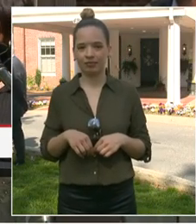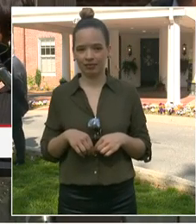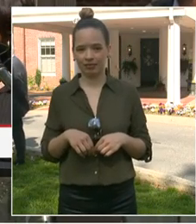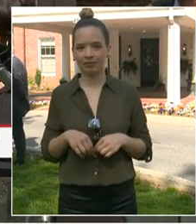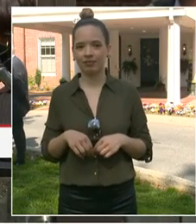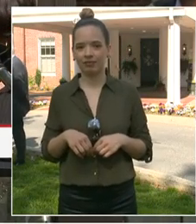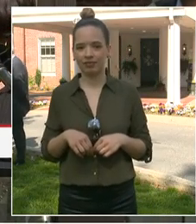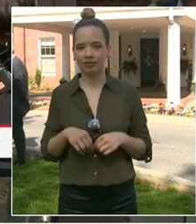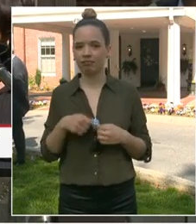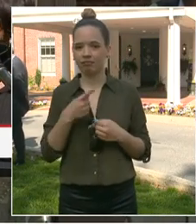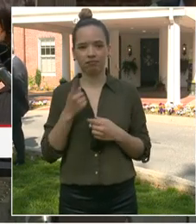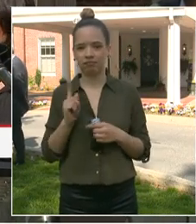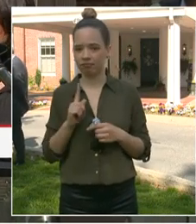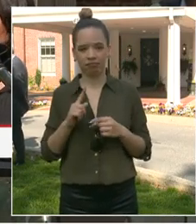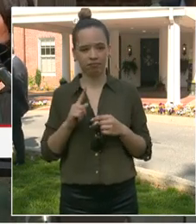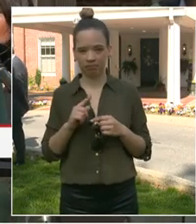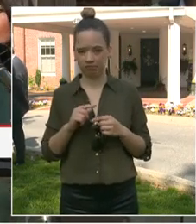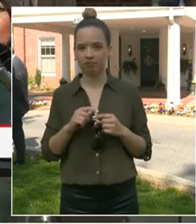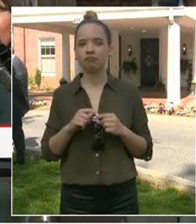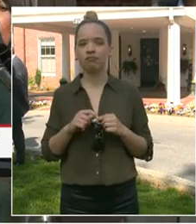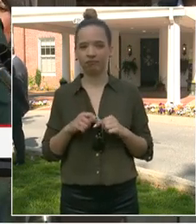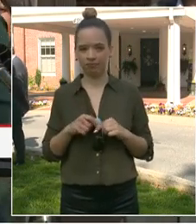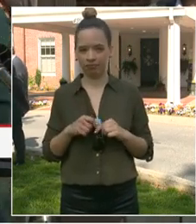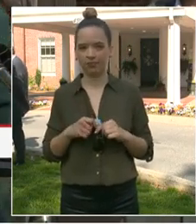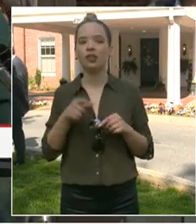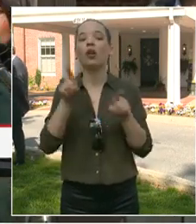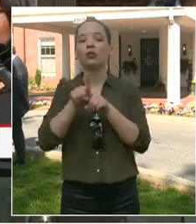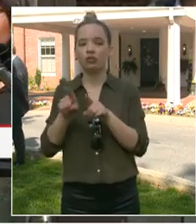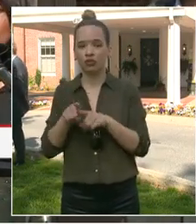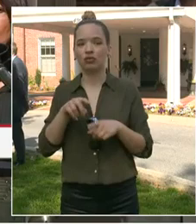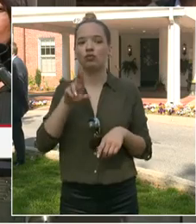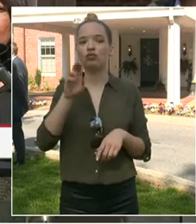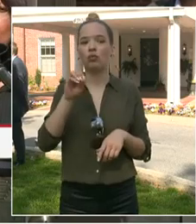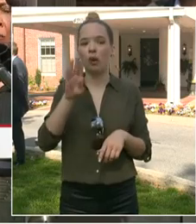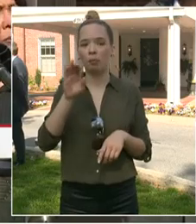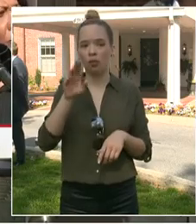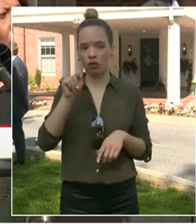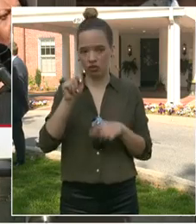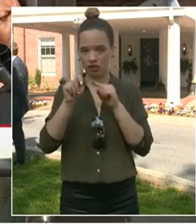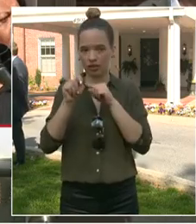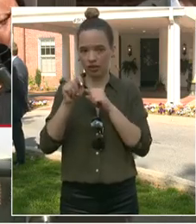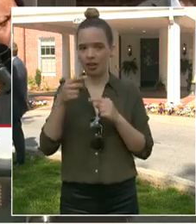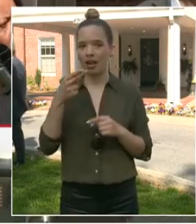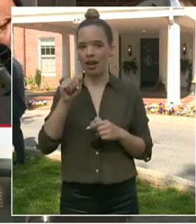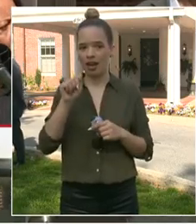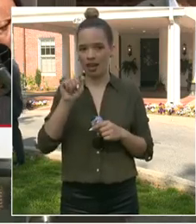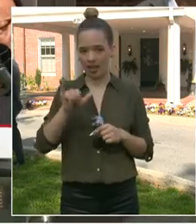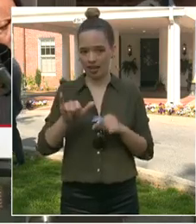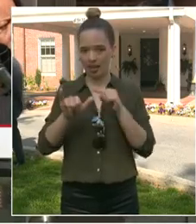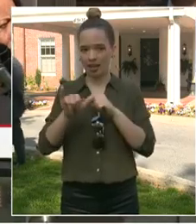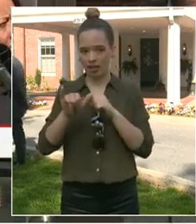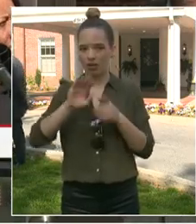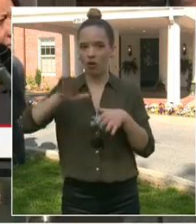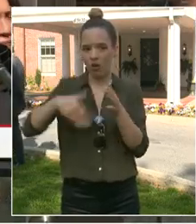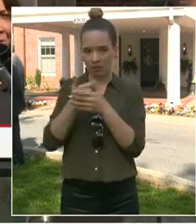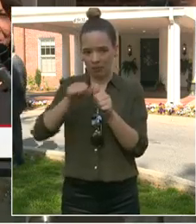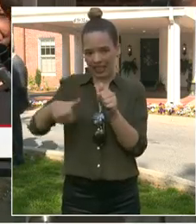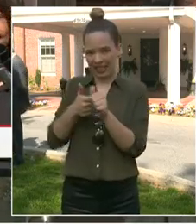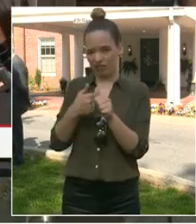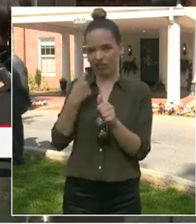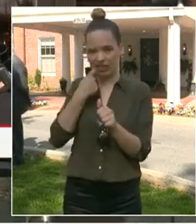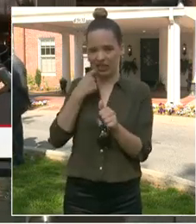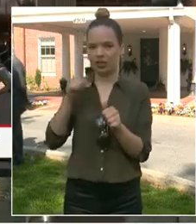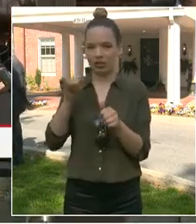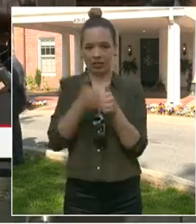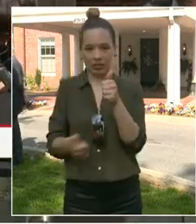DC Healthcare Association, also Robert Hay. Robert is right behind me, the Executive Vice